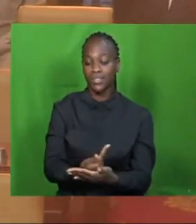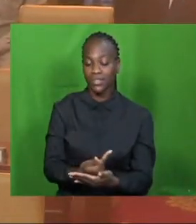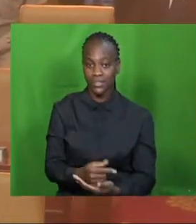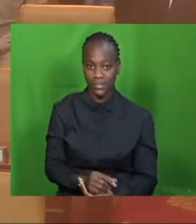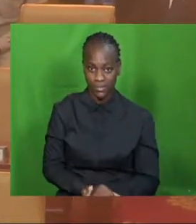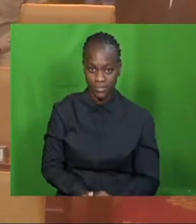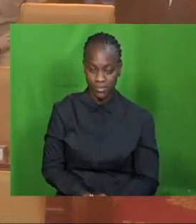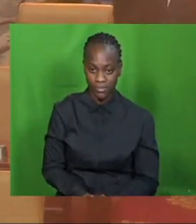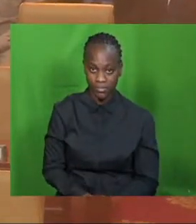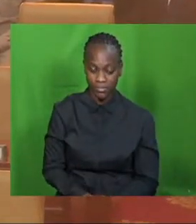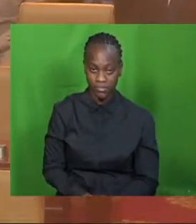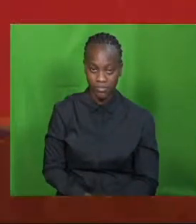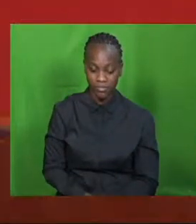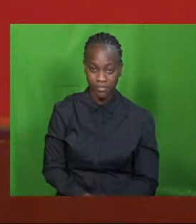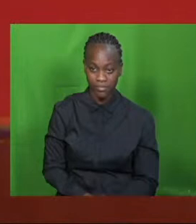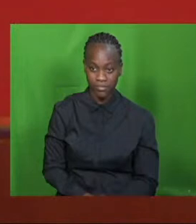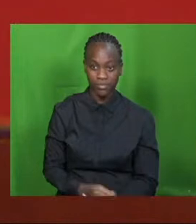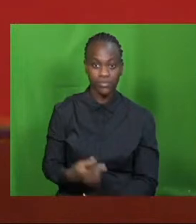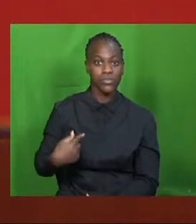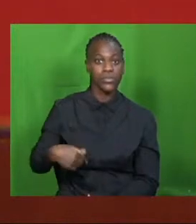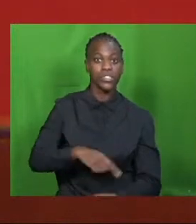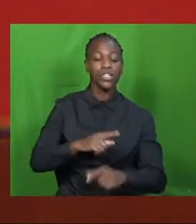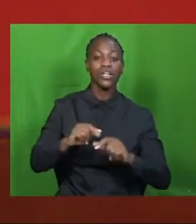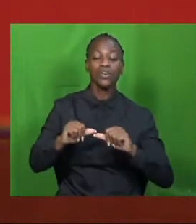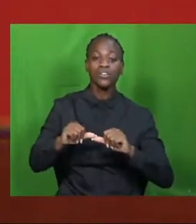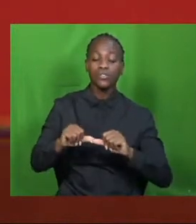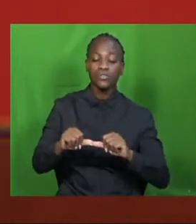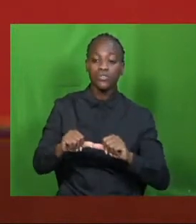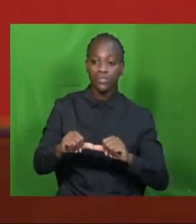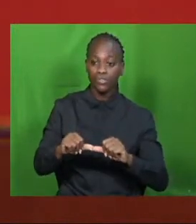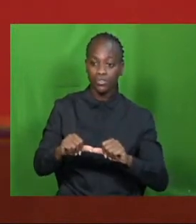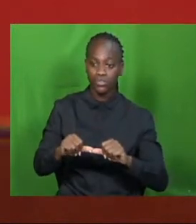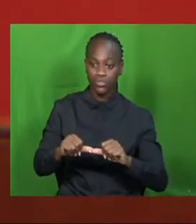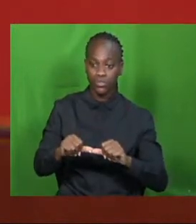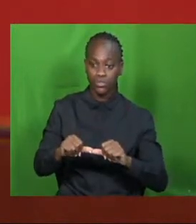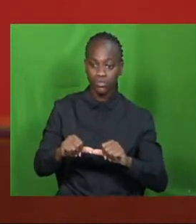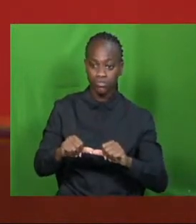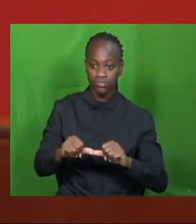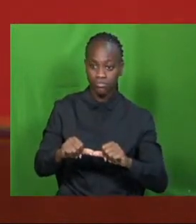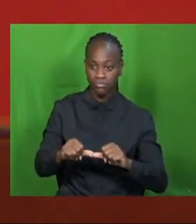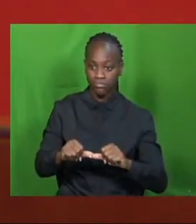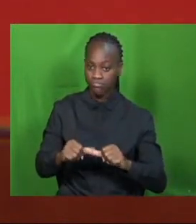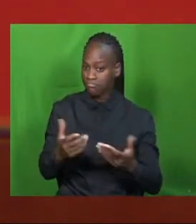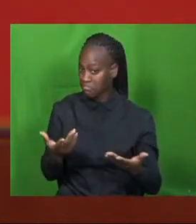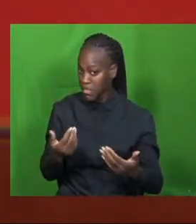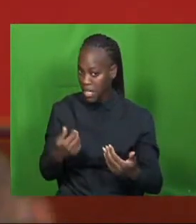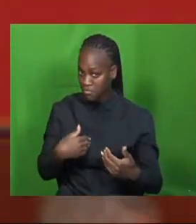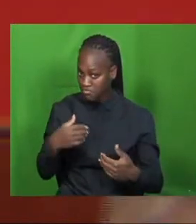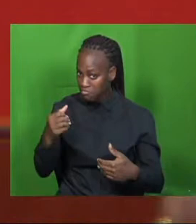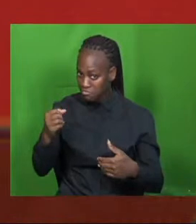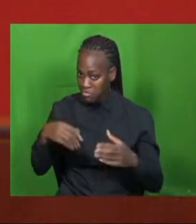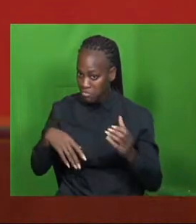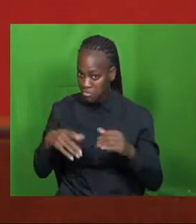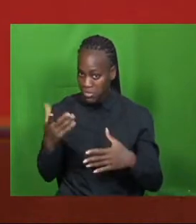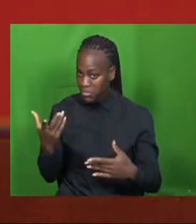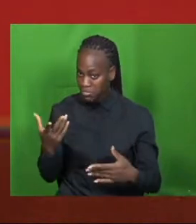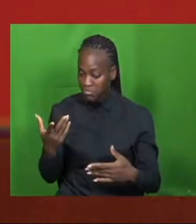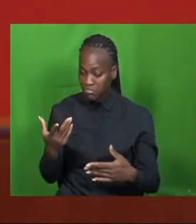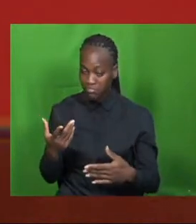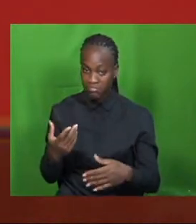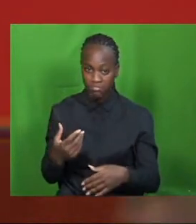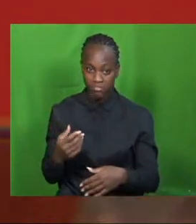There are some other members and also members of staff with him. We